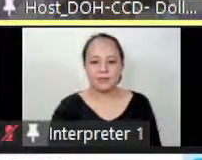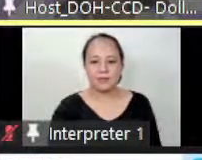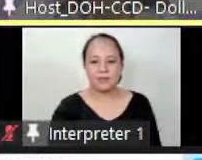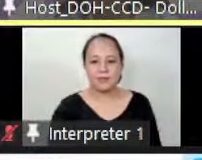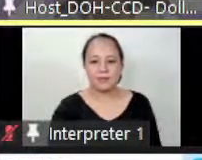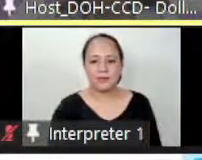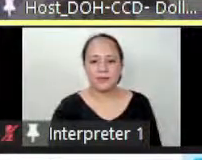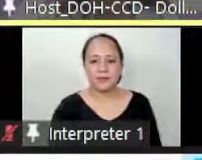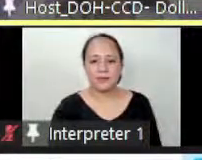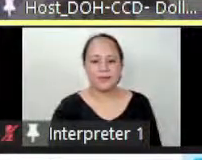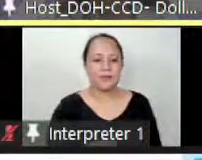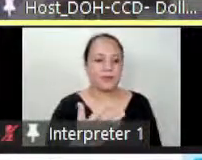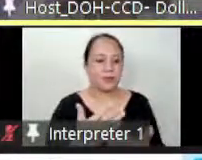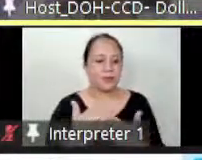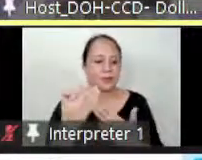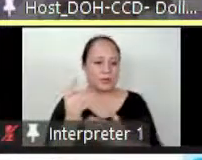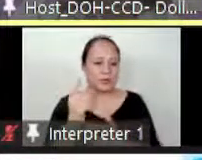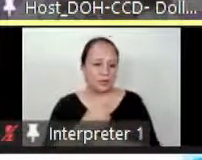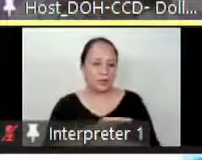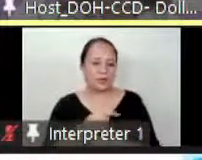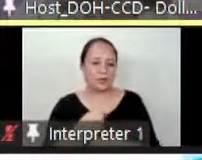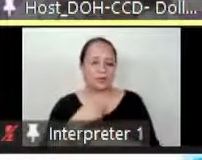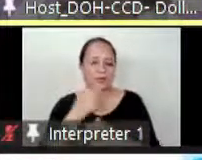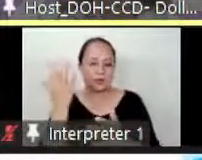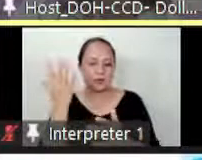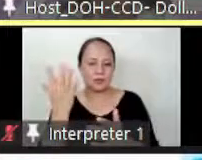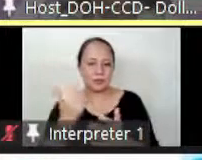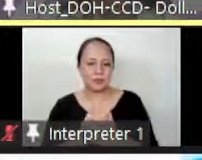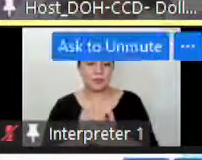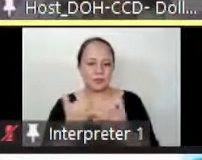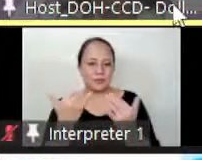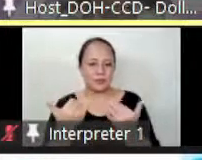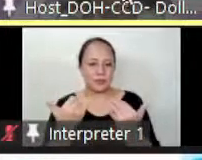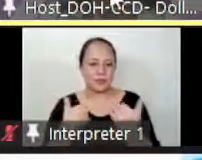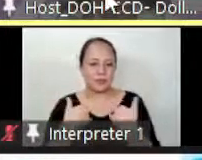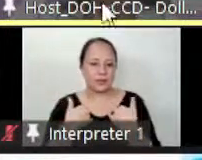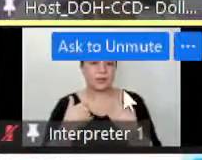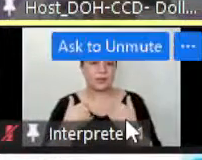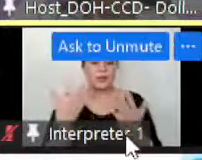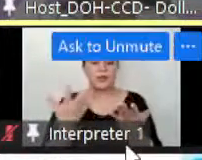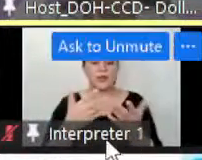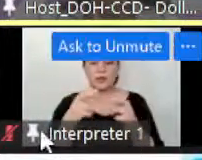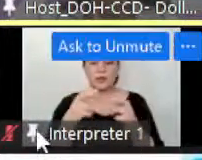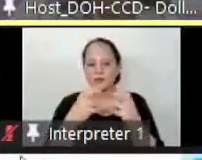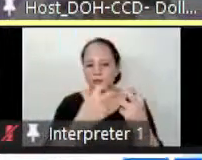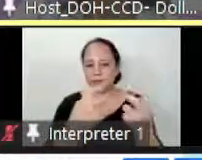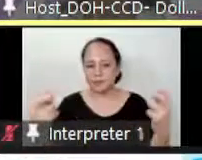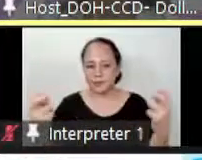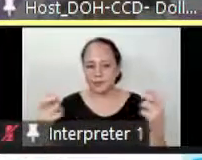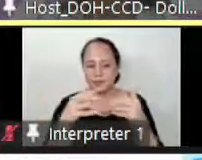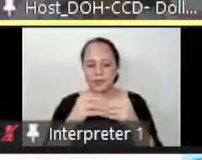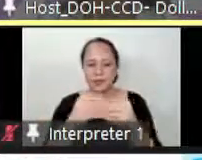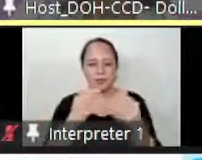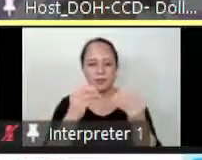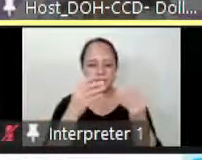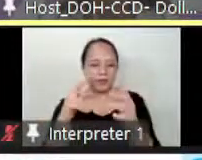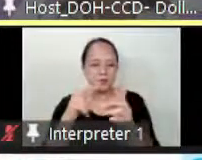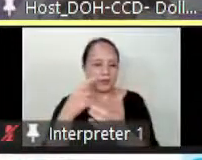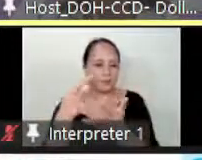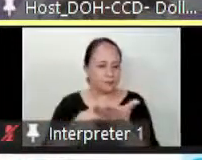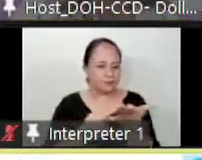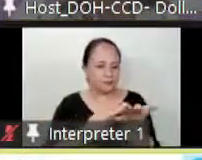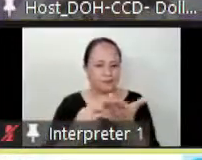Good day to our speakers who shared their time and expertise today, to our panelists who led informative and